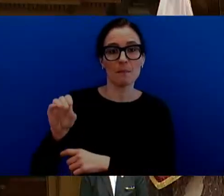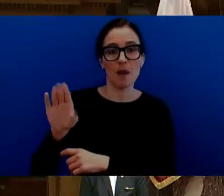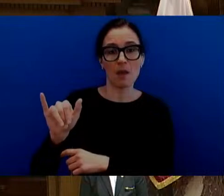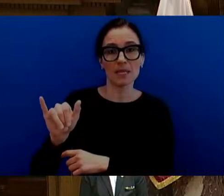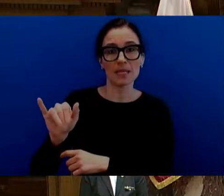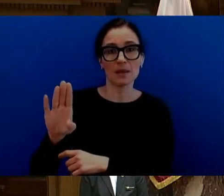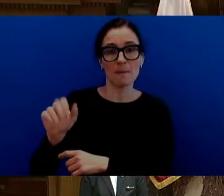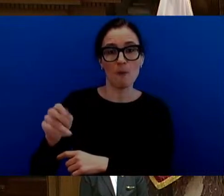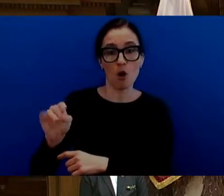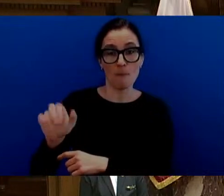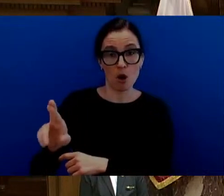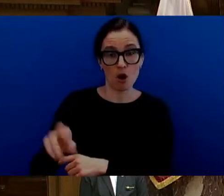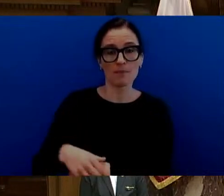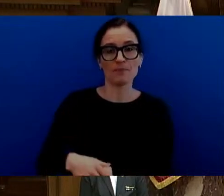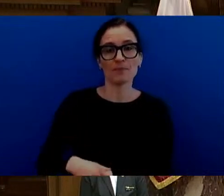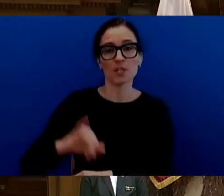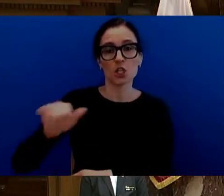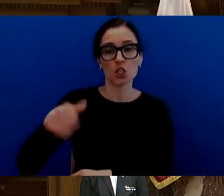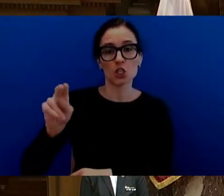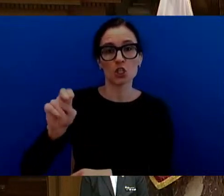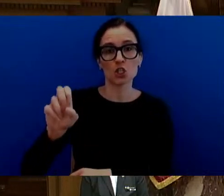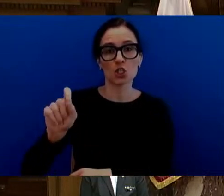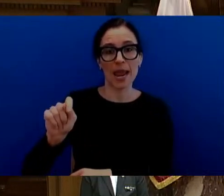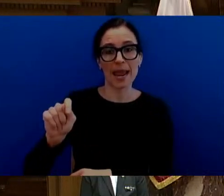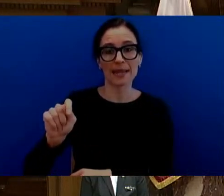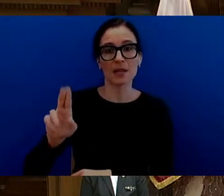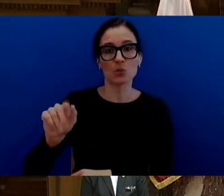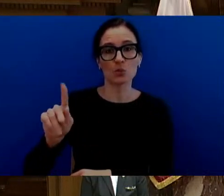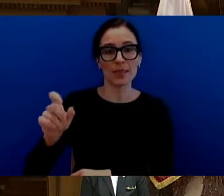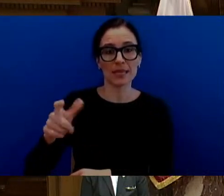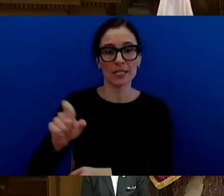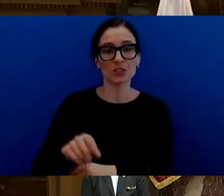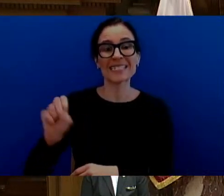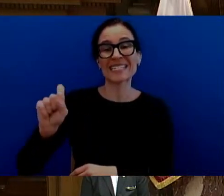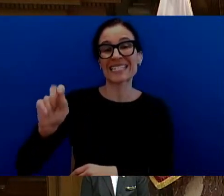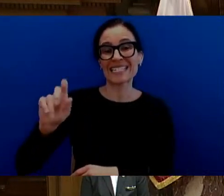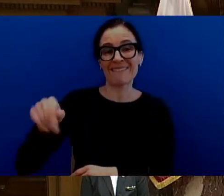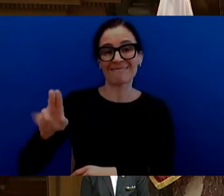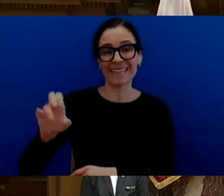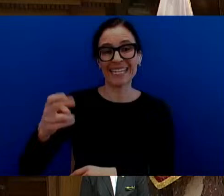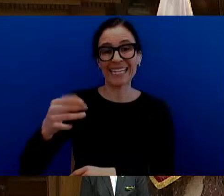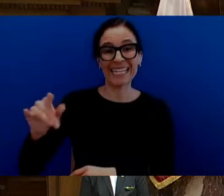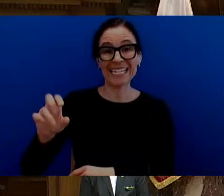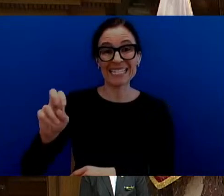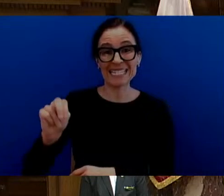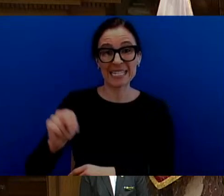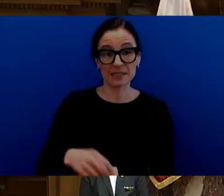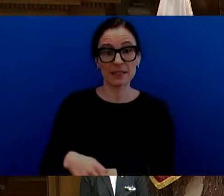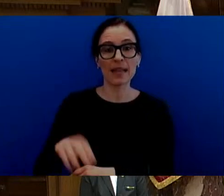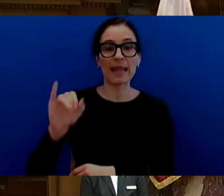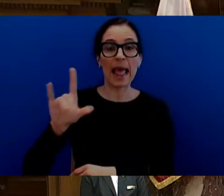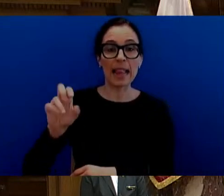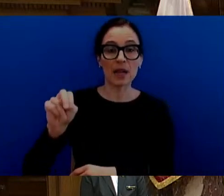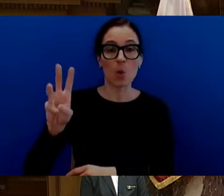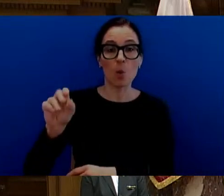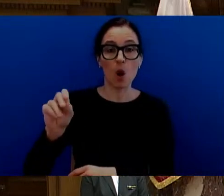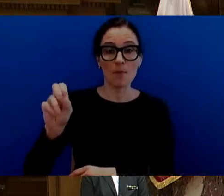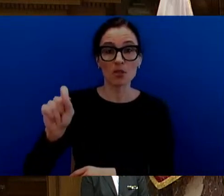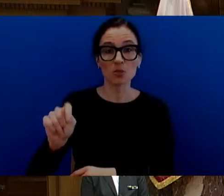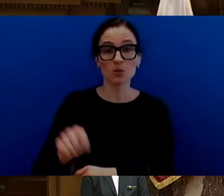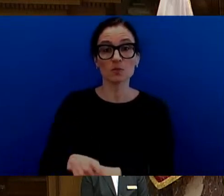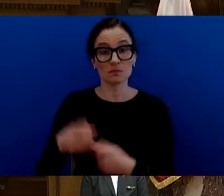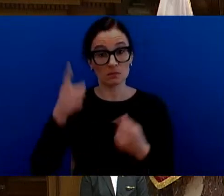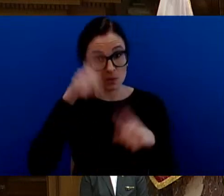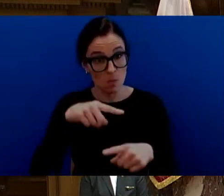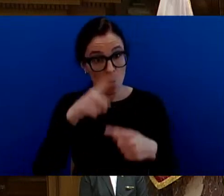You have heard the question. All those in favor say aye. Aye. Opposed? Motion carried. Members, before we adjourn the